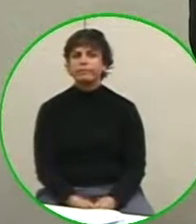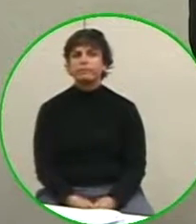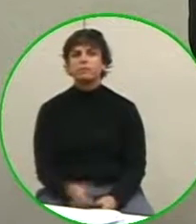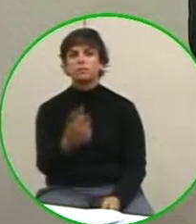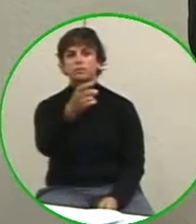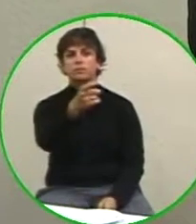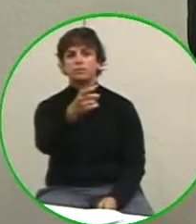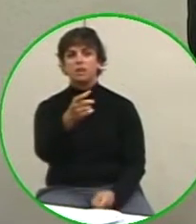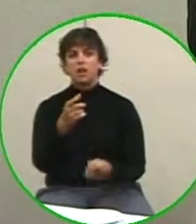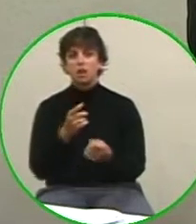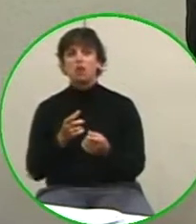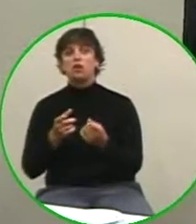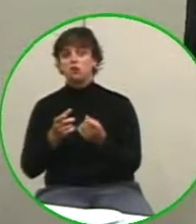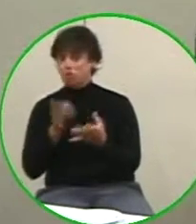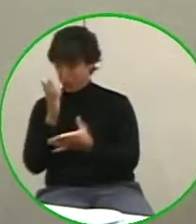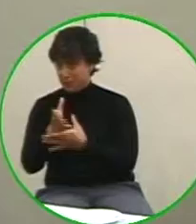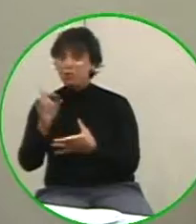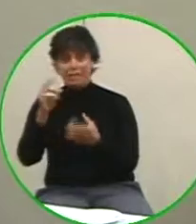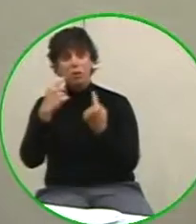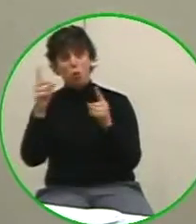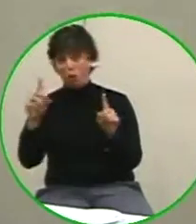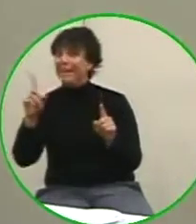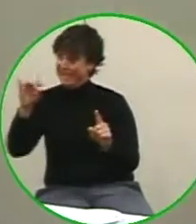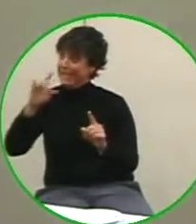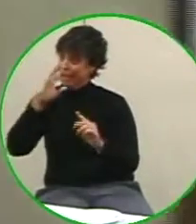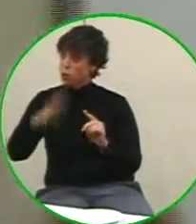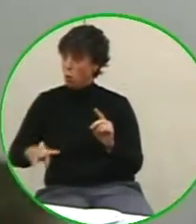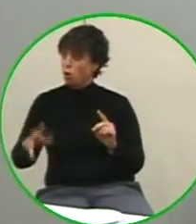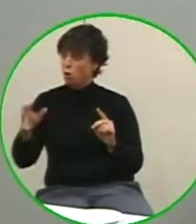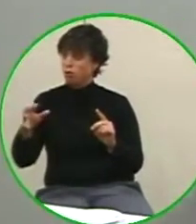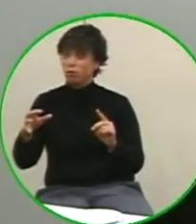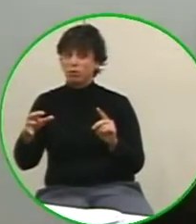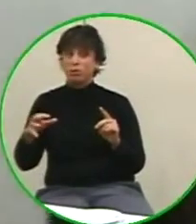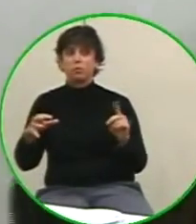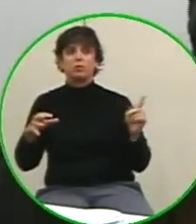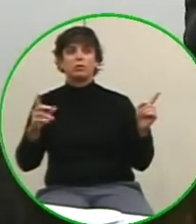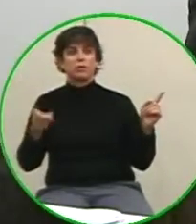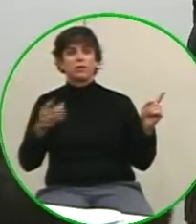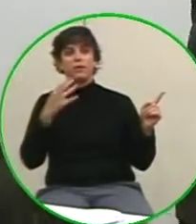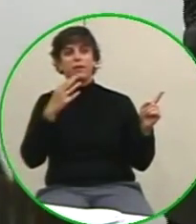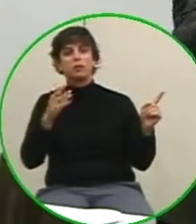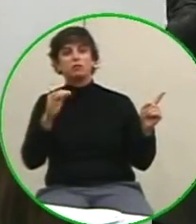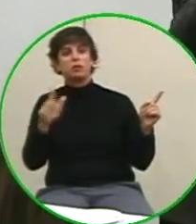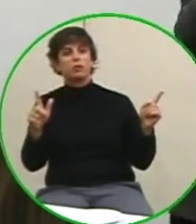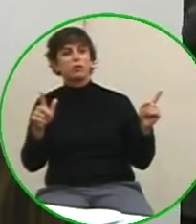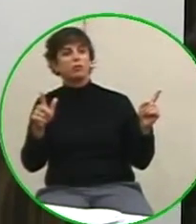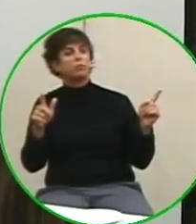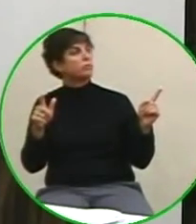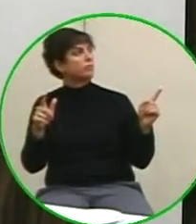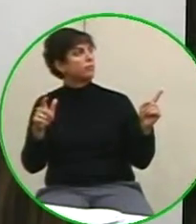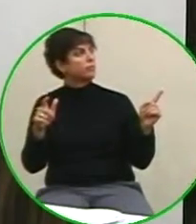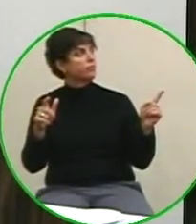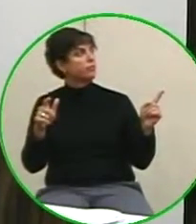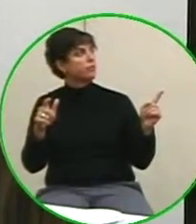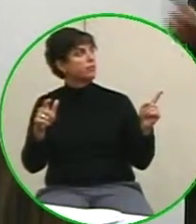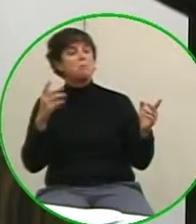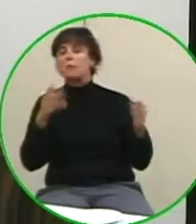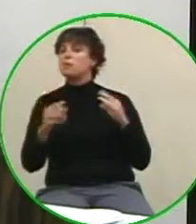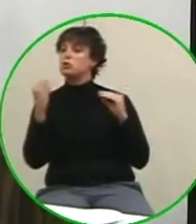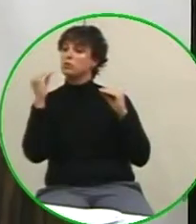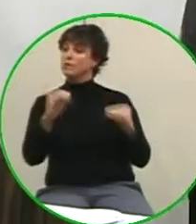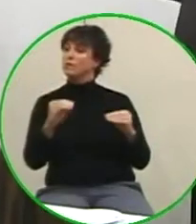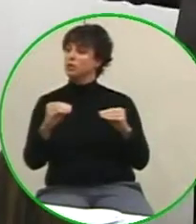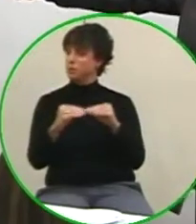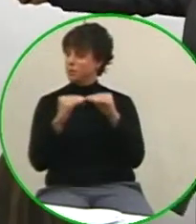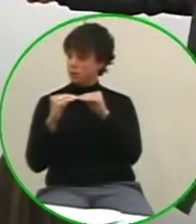The intervention did work. They did ignore it. Yes. It didn't matter to him. Thank you, Jill. So it may be that we teach the peers to